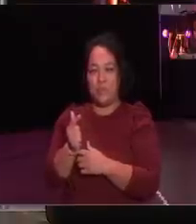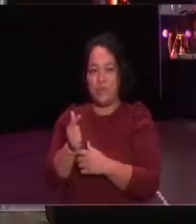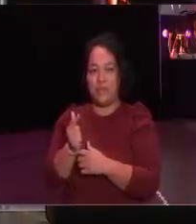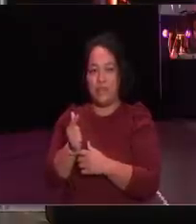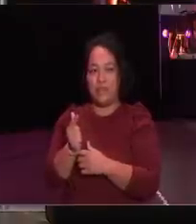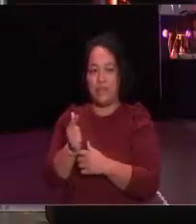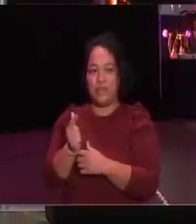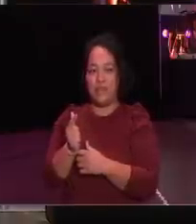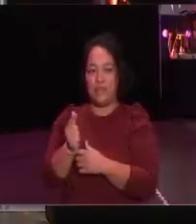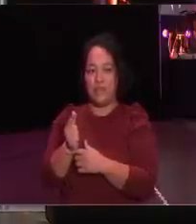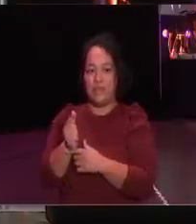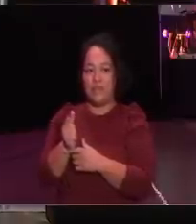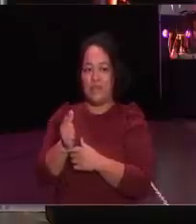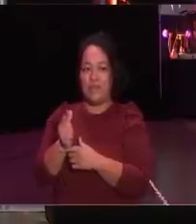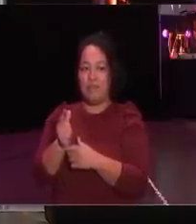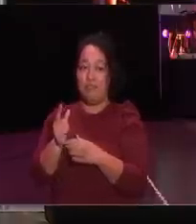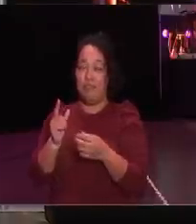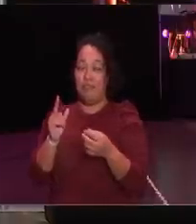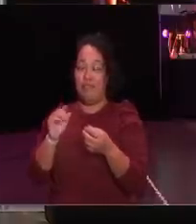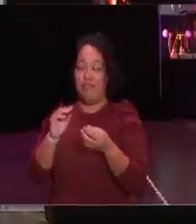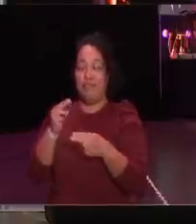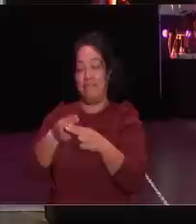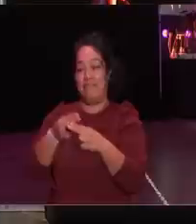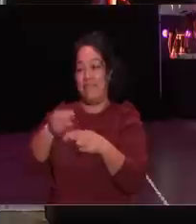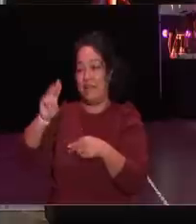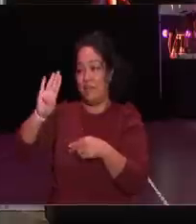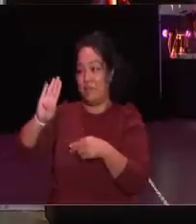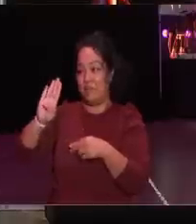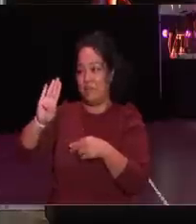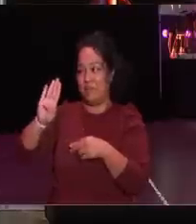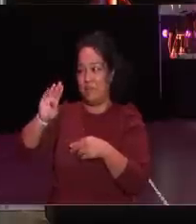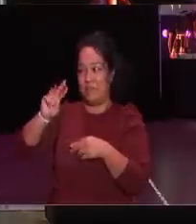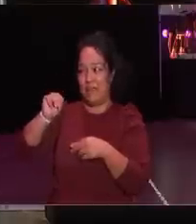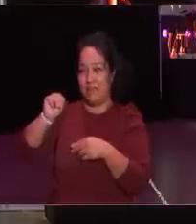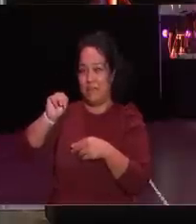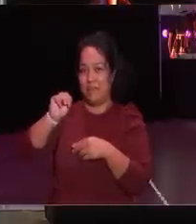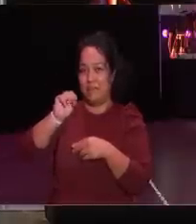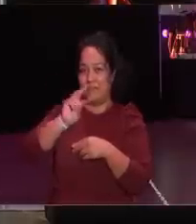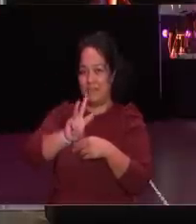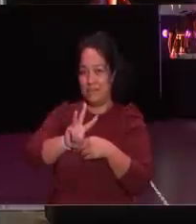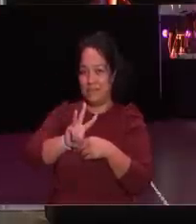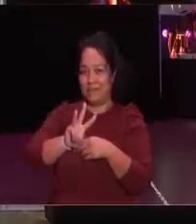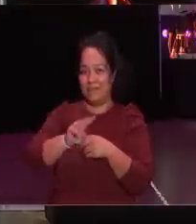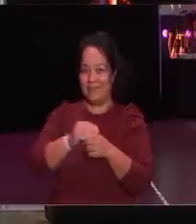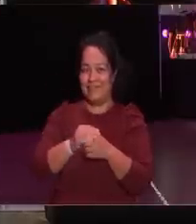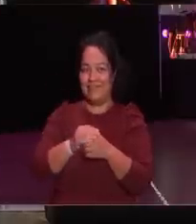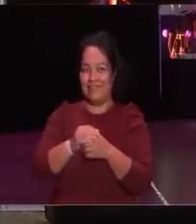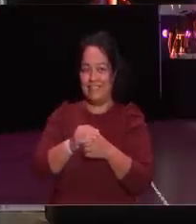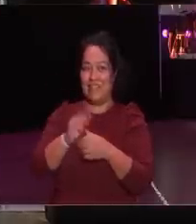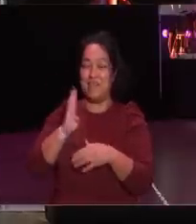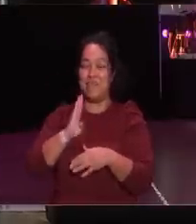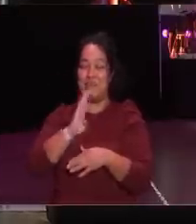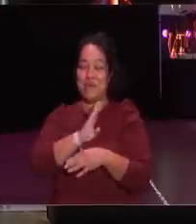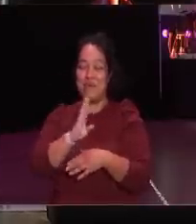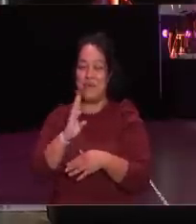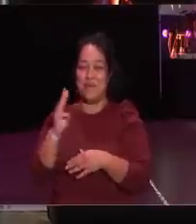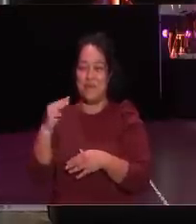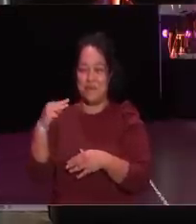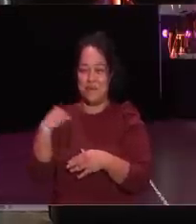BMWs. Se llaman BMWs. Bishop, no, board members' wives. Esposas